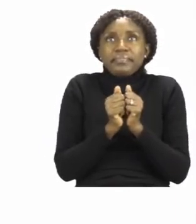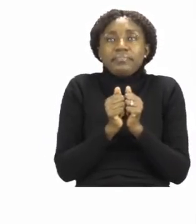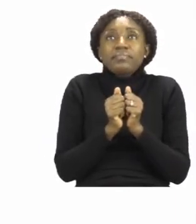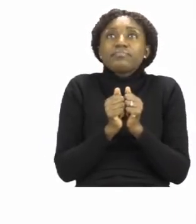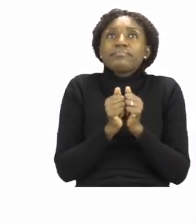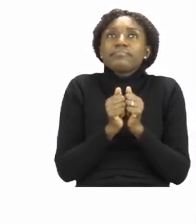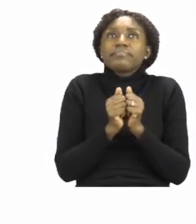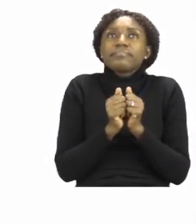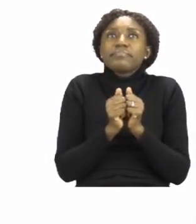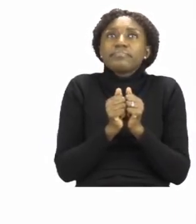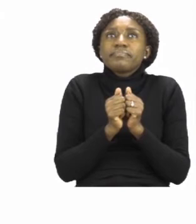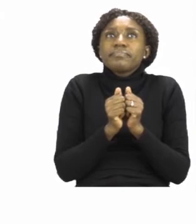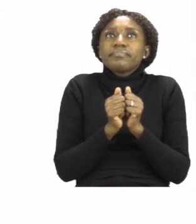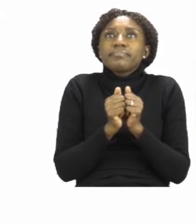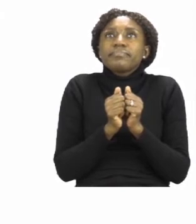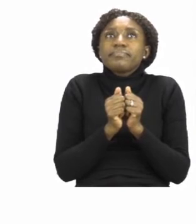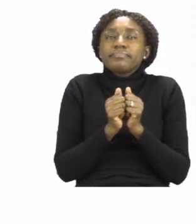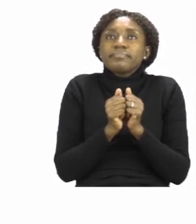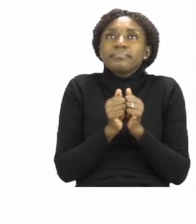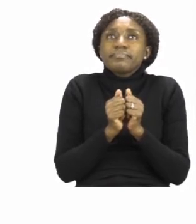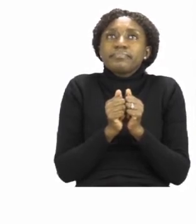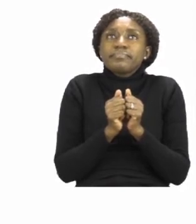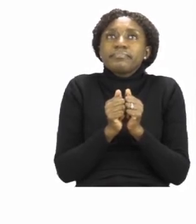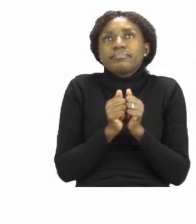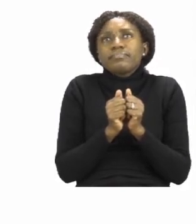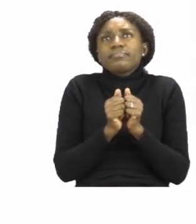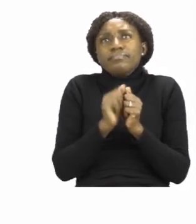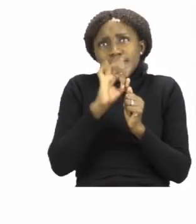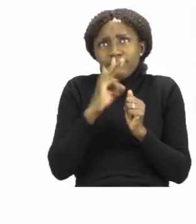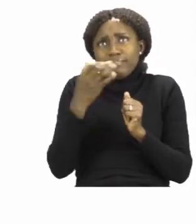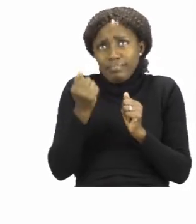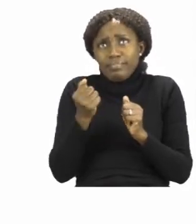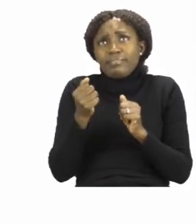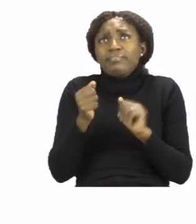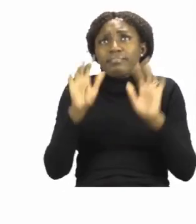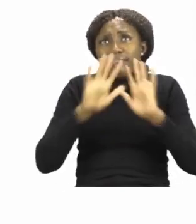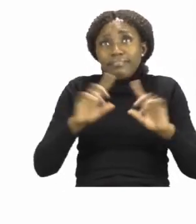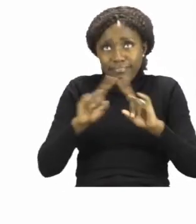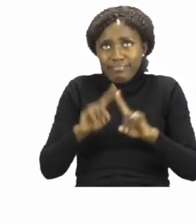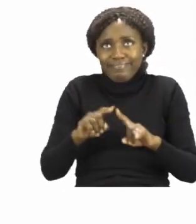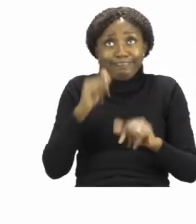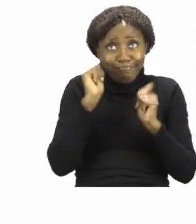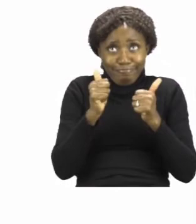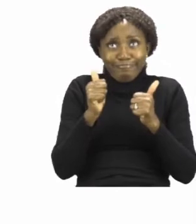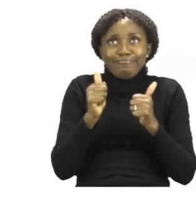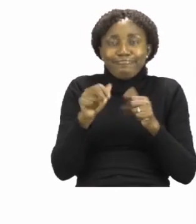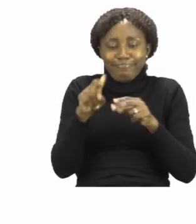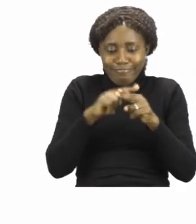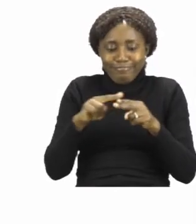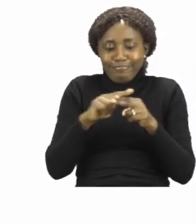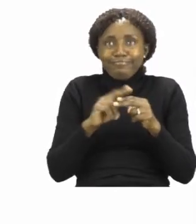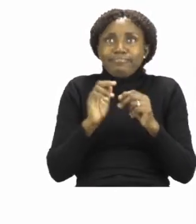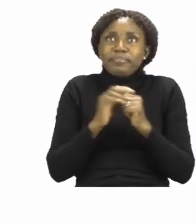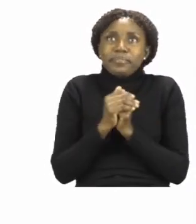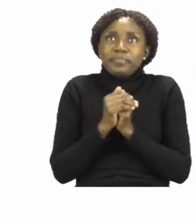if we make use of different color crayons so everyone you can